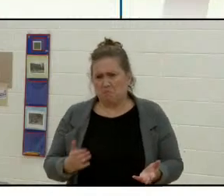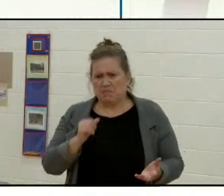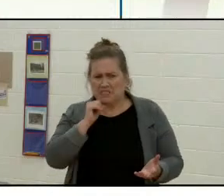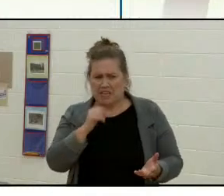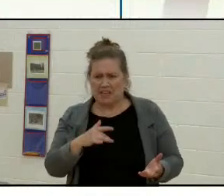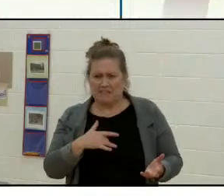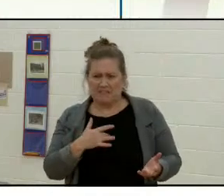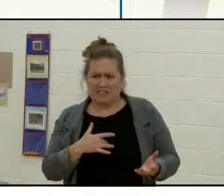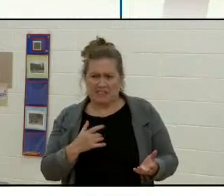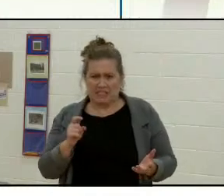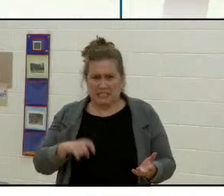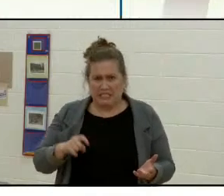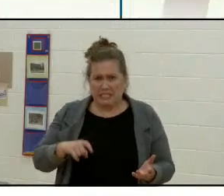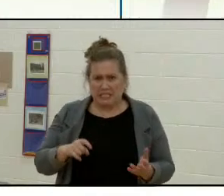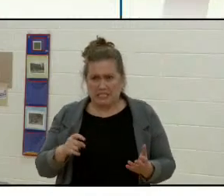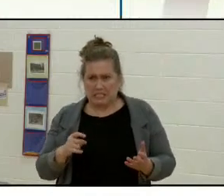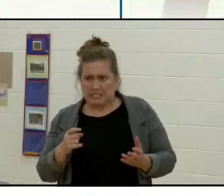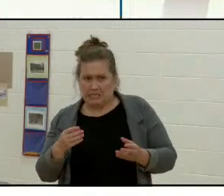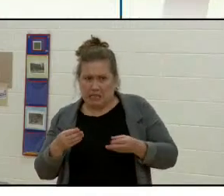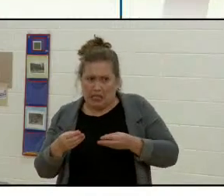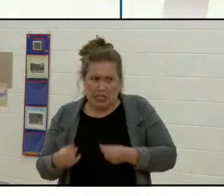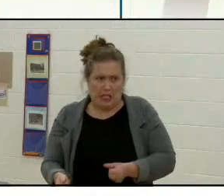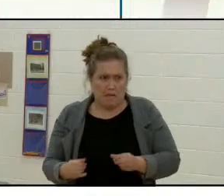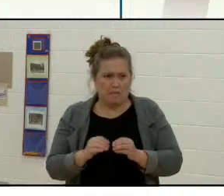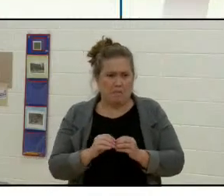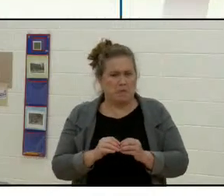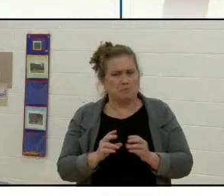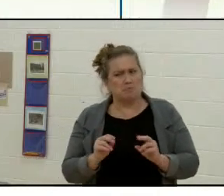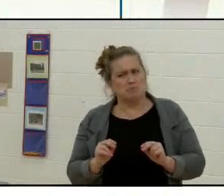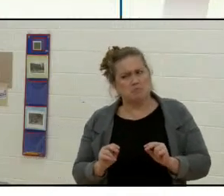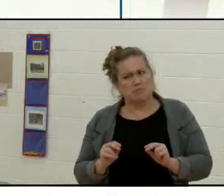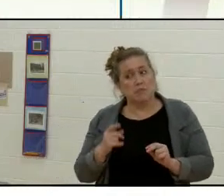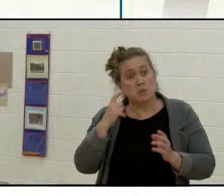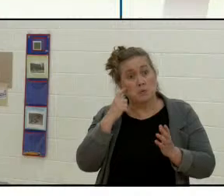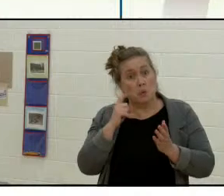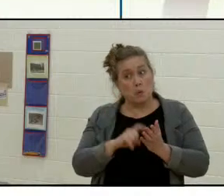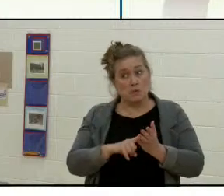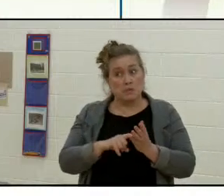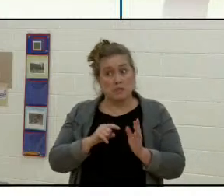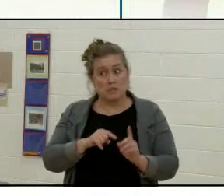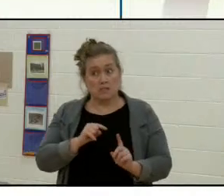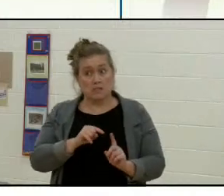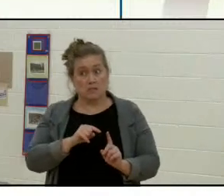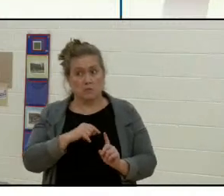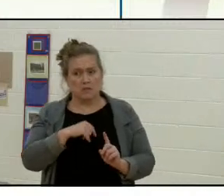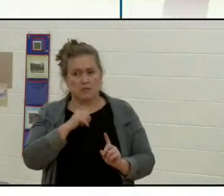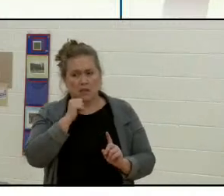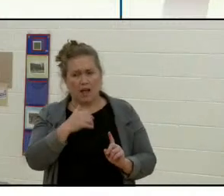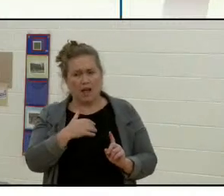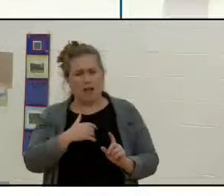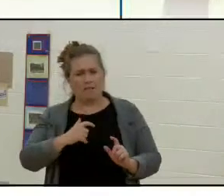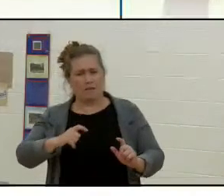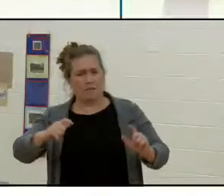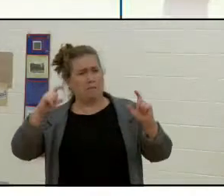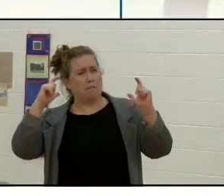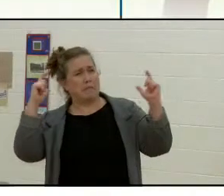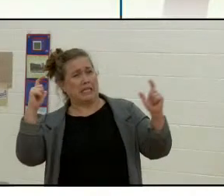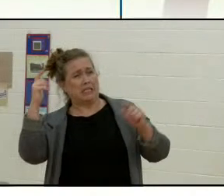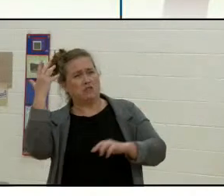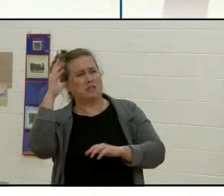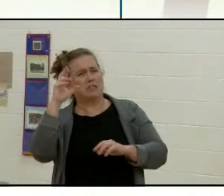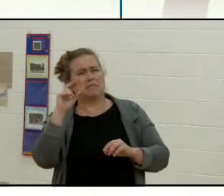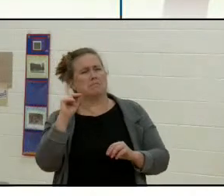in an outdoor space. You'll also notice that we're not, having big trees hanging over the courts.